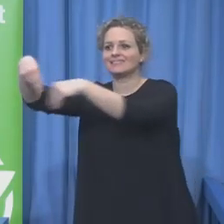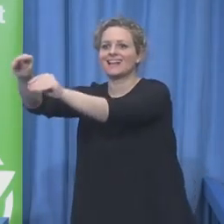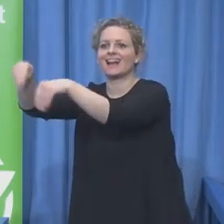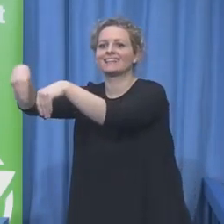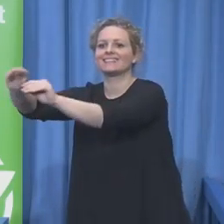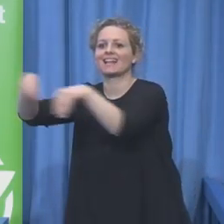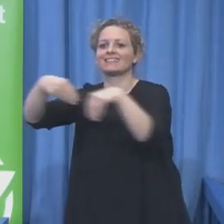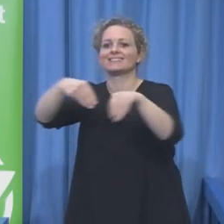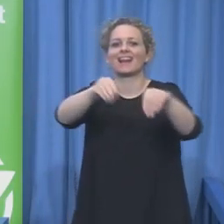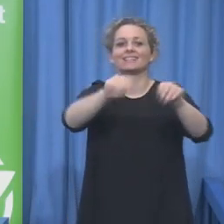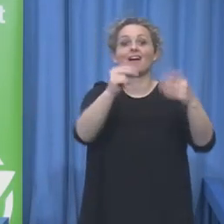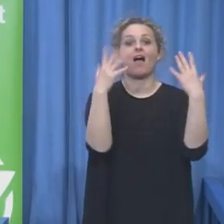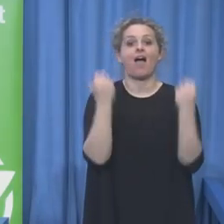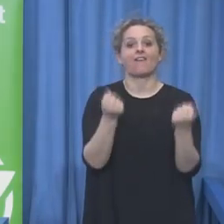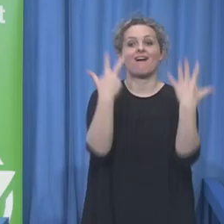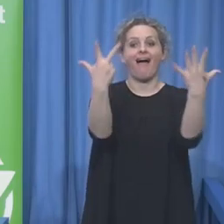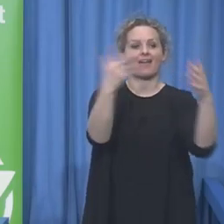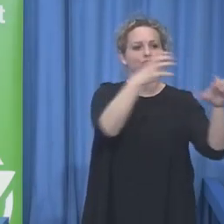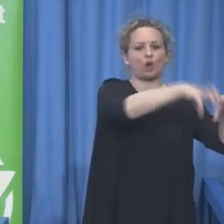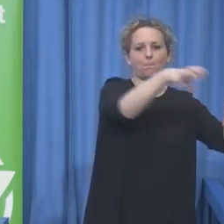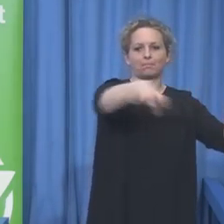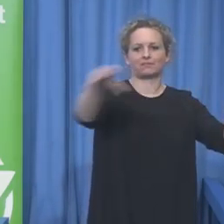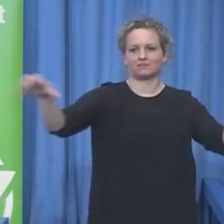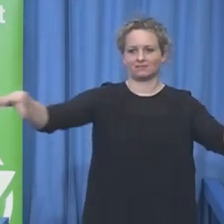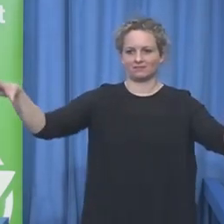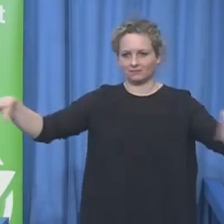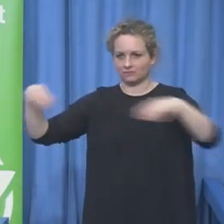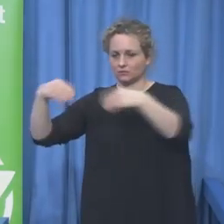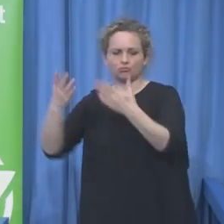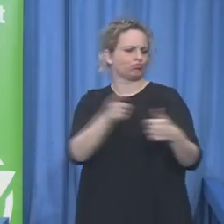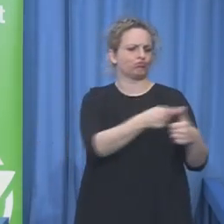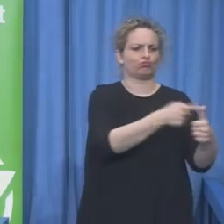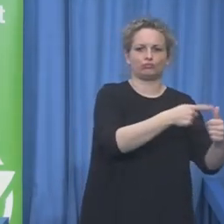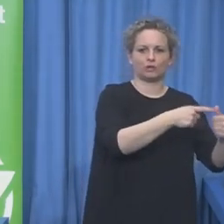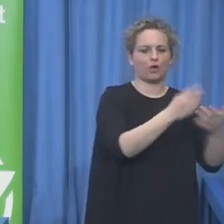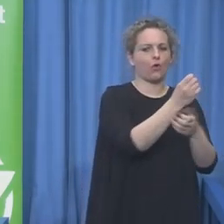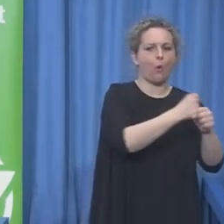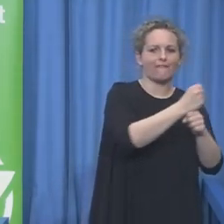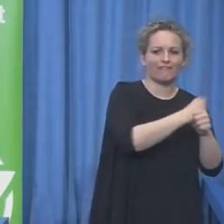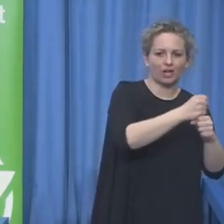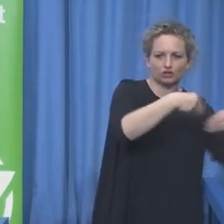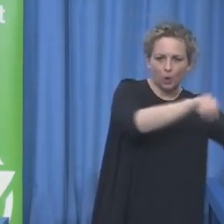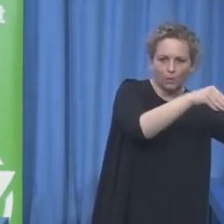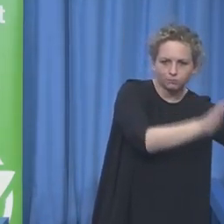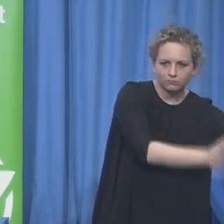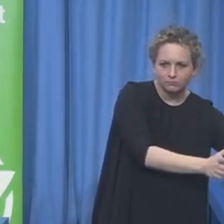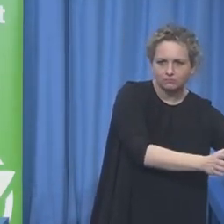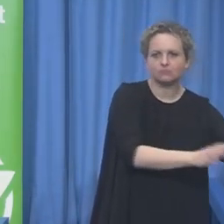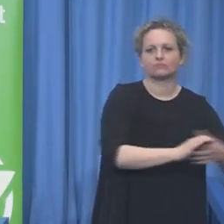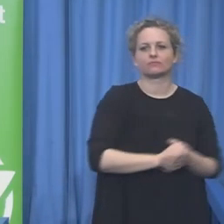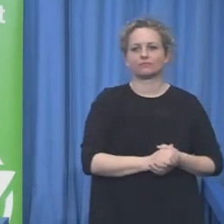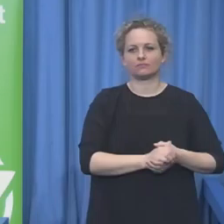a dog walking company with hundreds of clients and 100% client